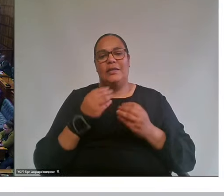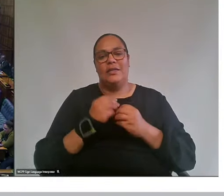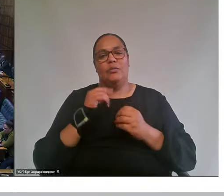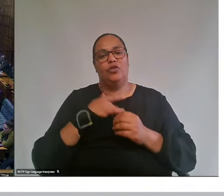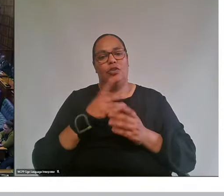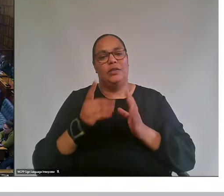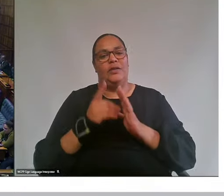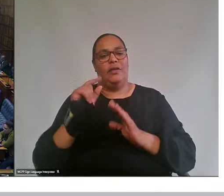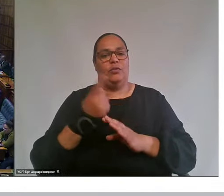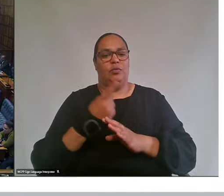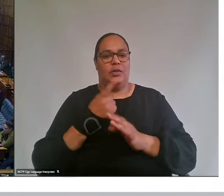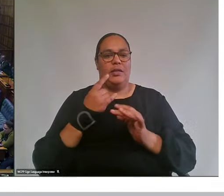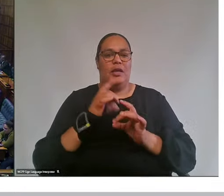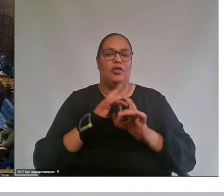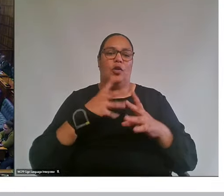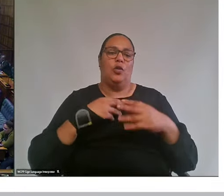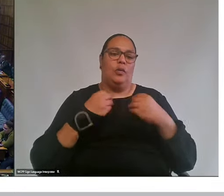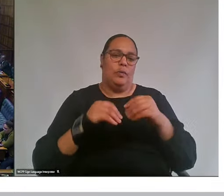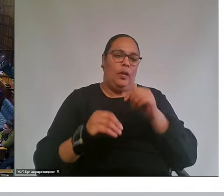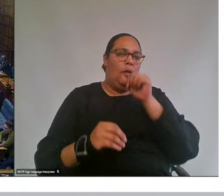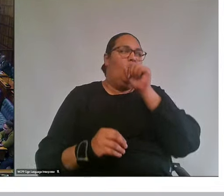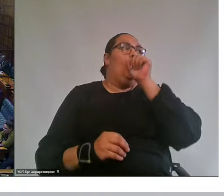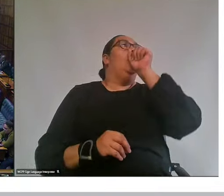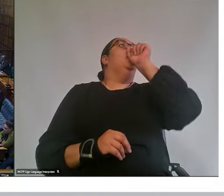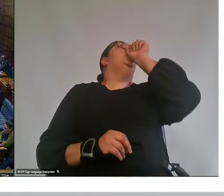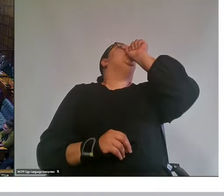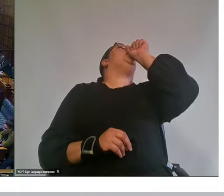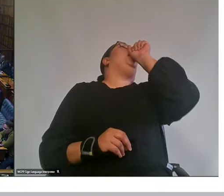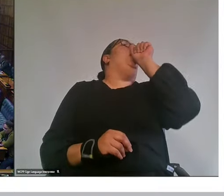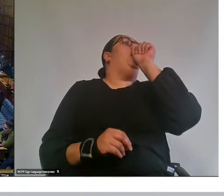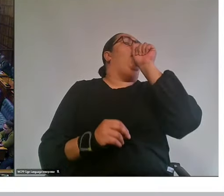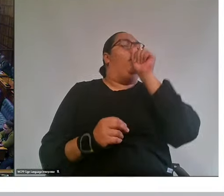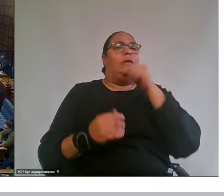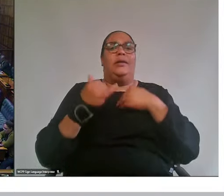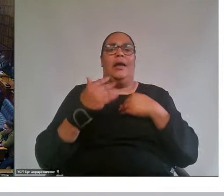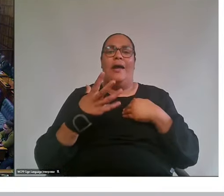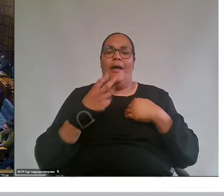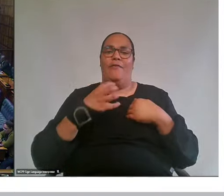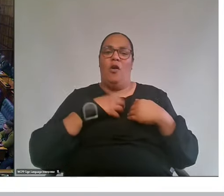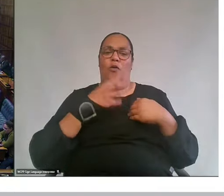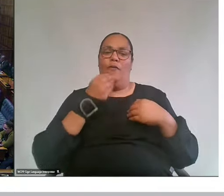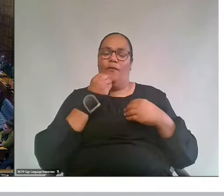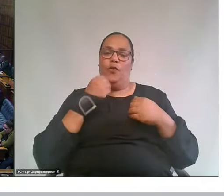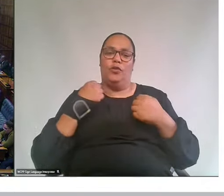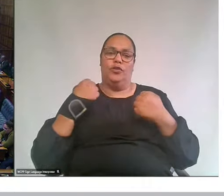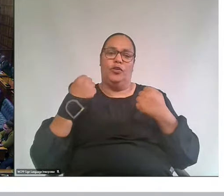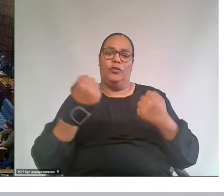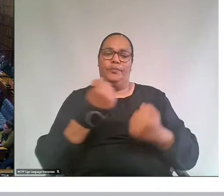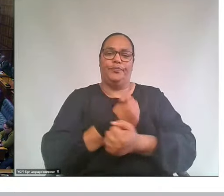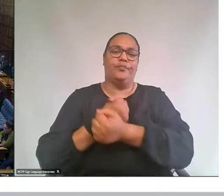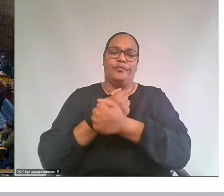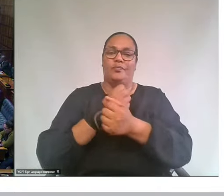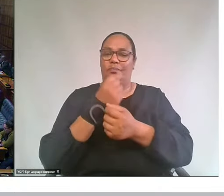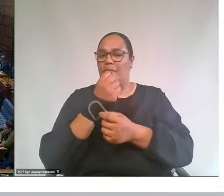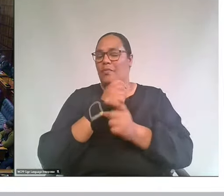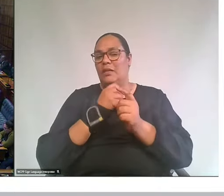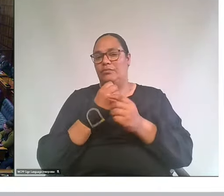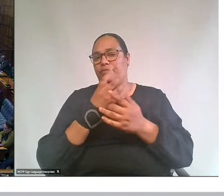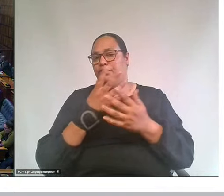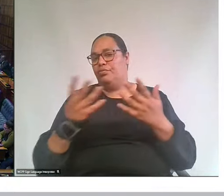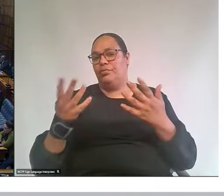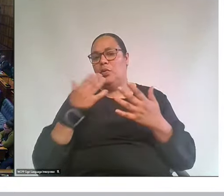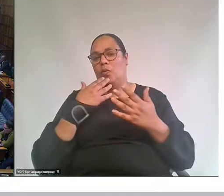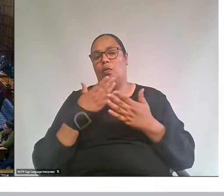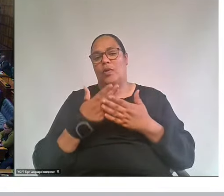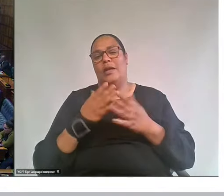developed herself and has now started her own business and she now has her own food truck to be able to do that and there were several businesses that uh that were enabled